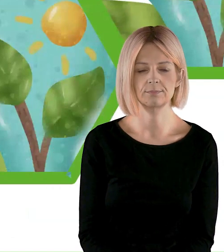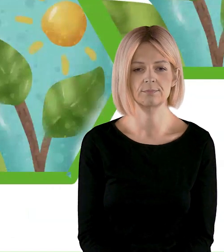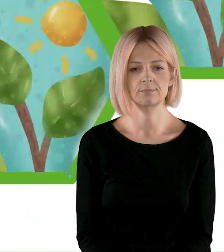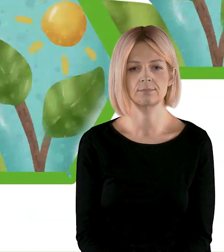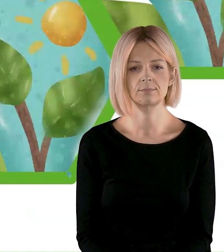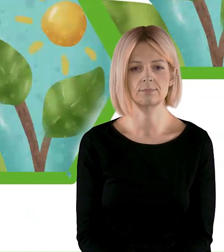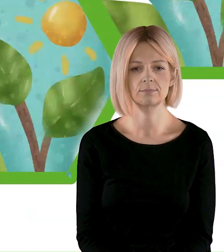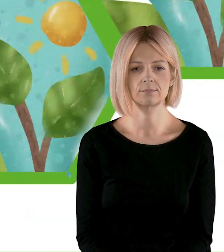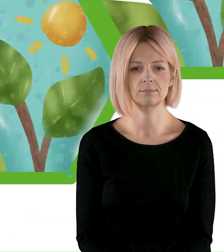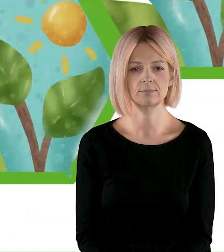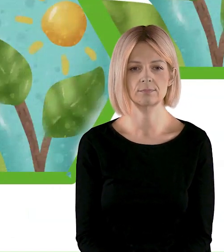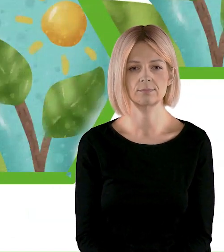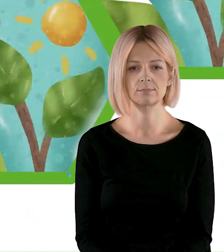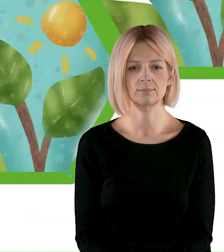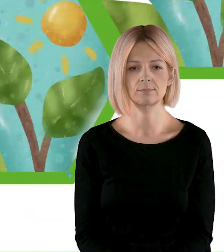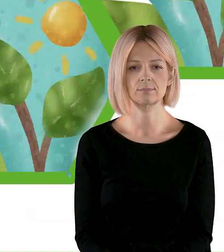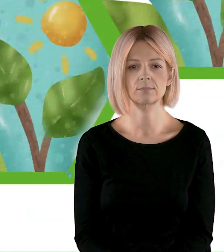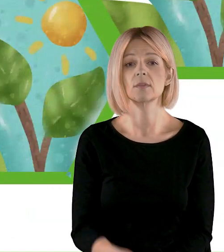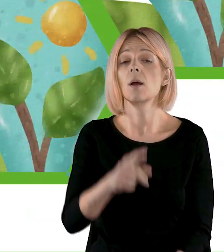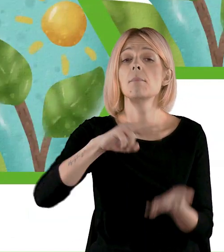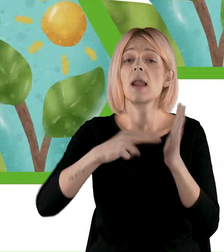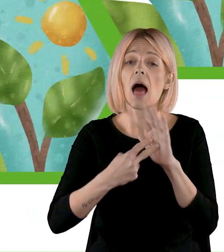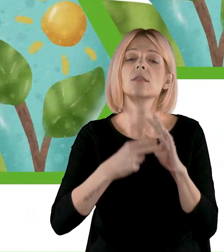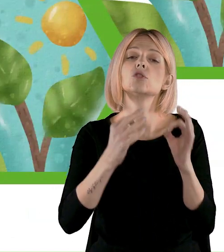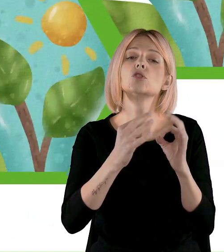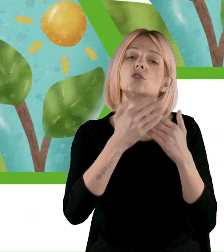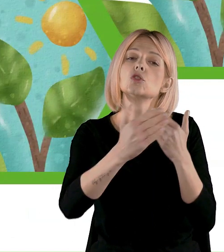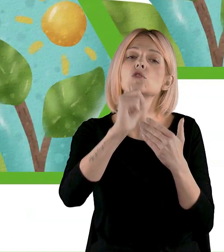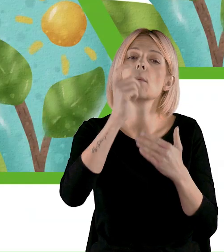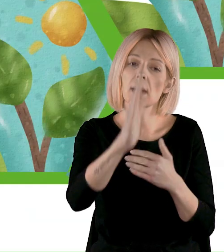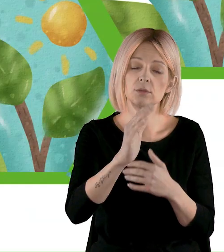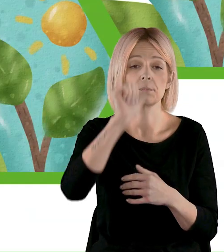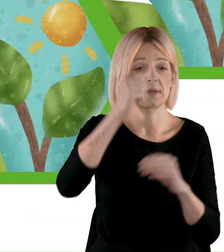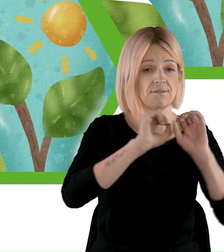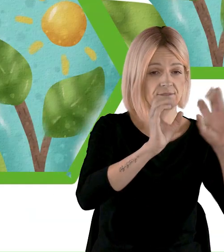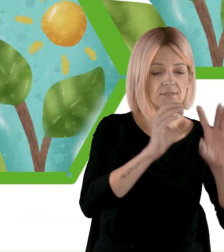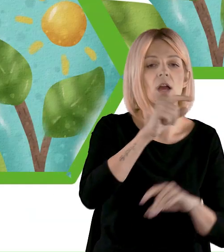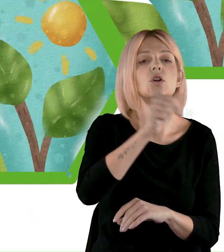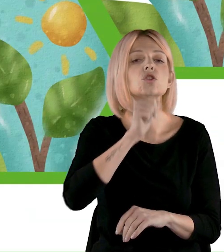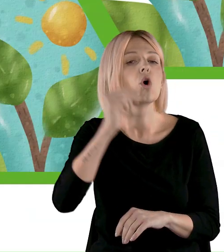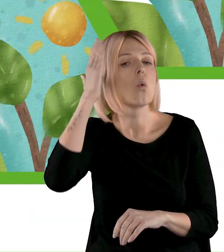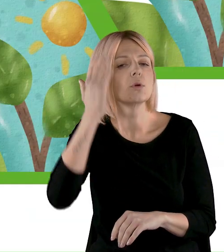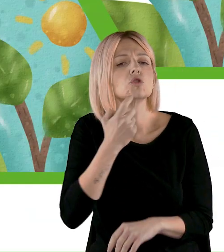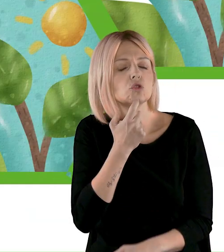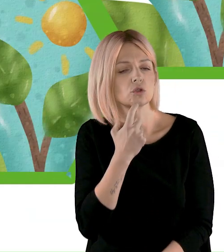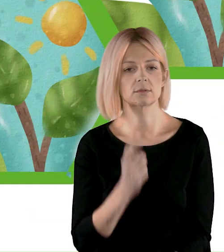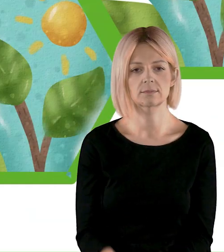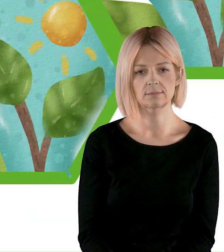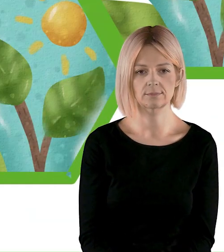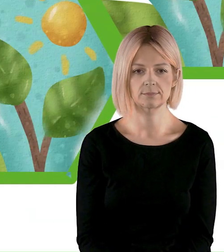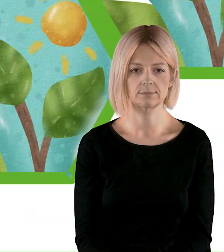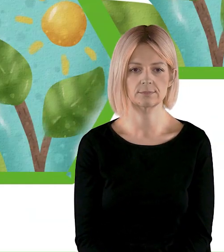Here is the content of what we'll see today. Firstly, we'll see what green skills are, why they